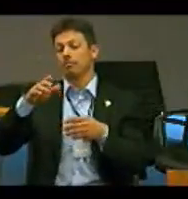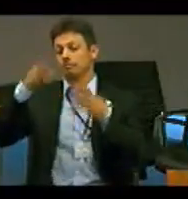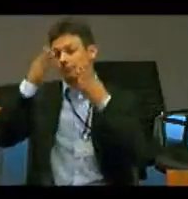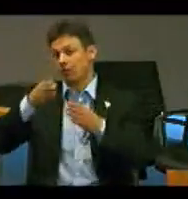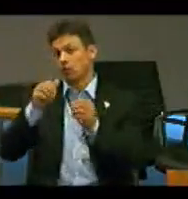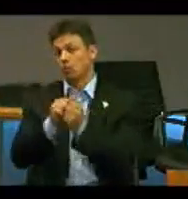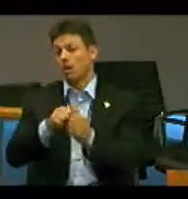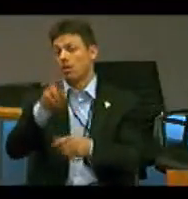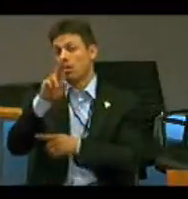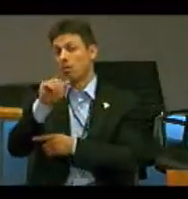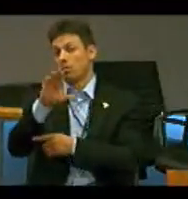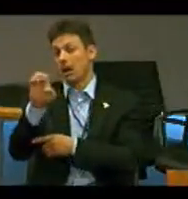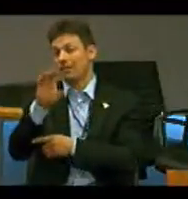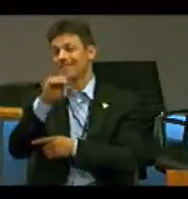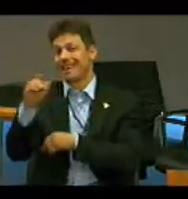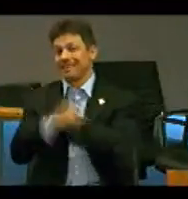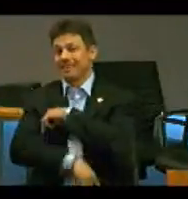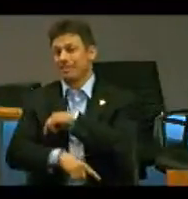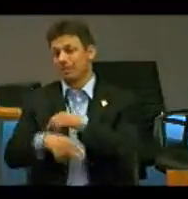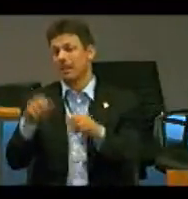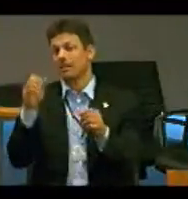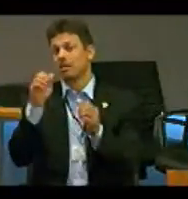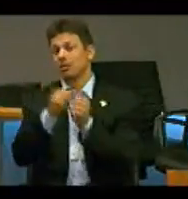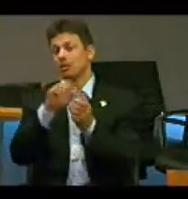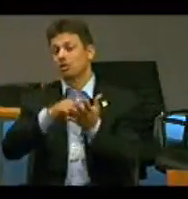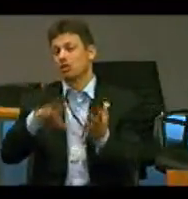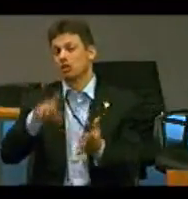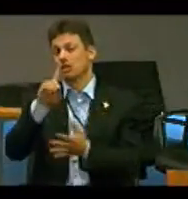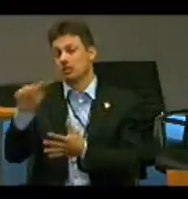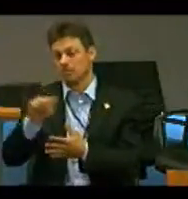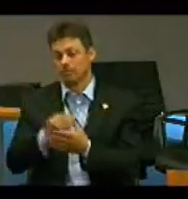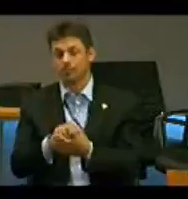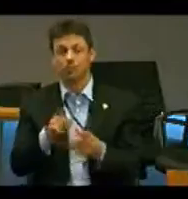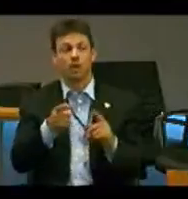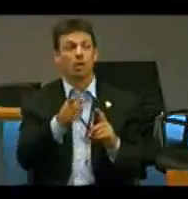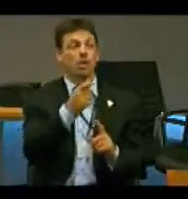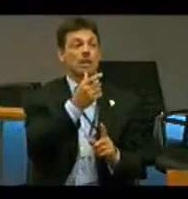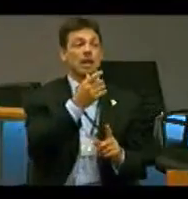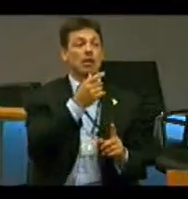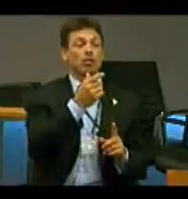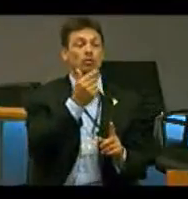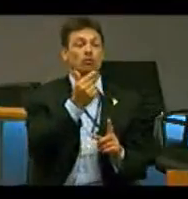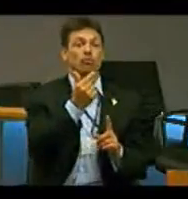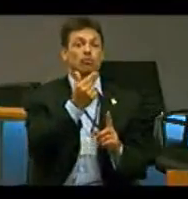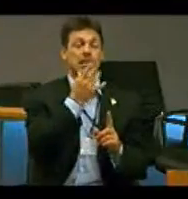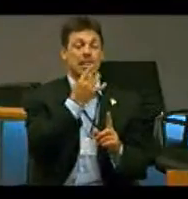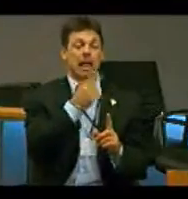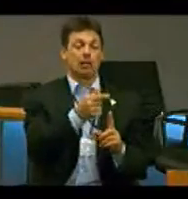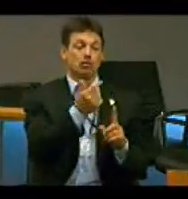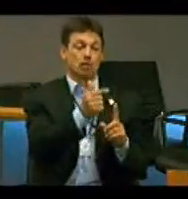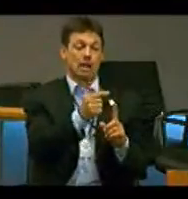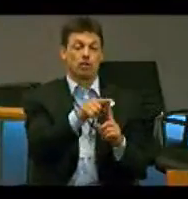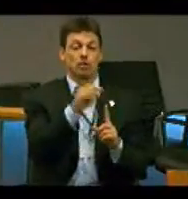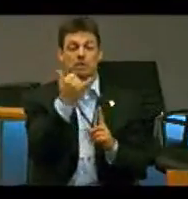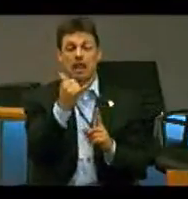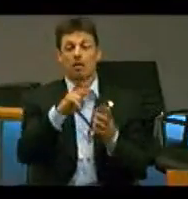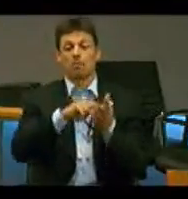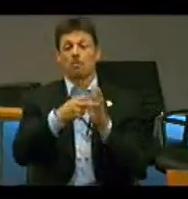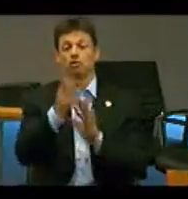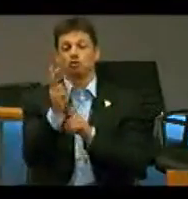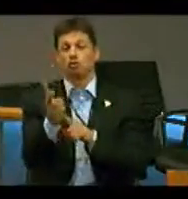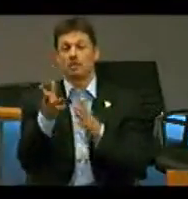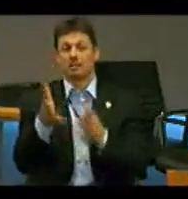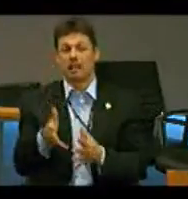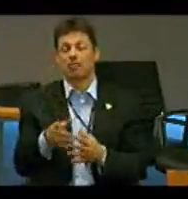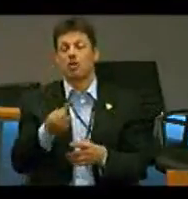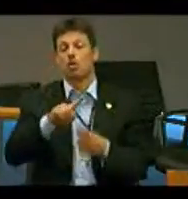please notice the system of warning lights that we have set up. When the light turns from green to yellow, that means 2 minutes remain. When the light turns red,